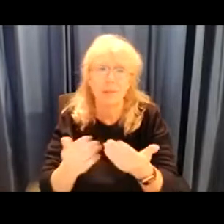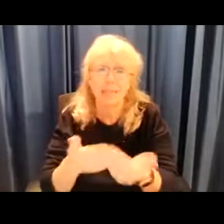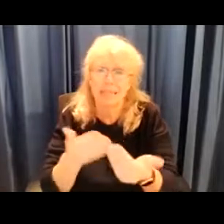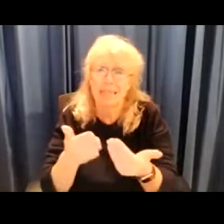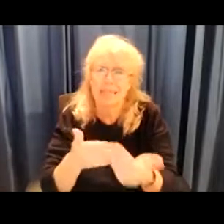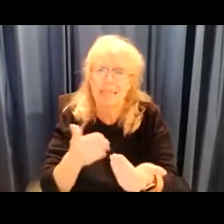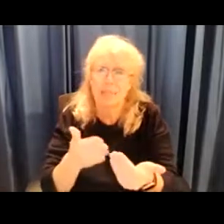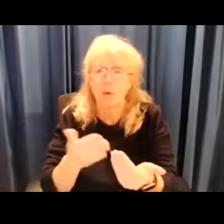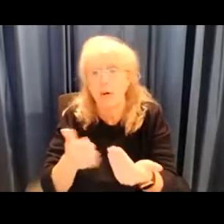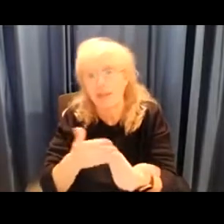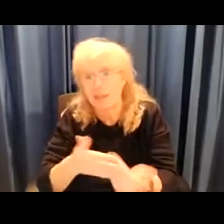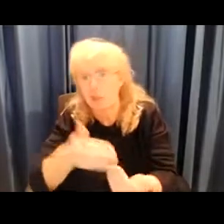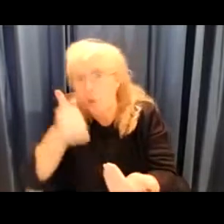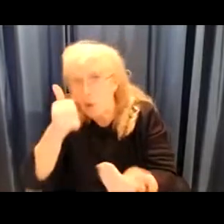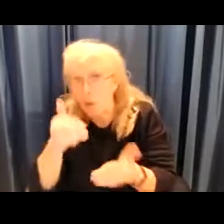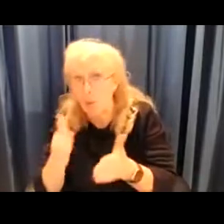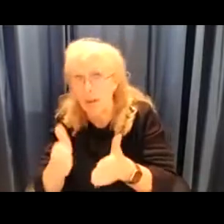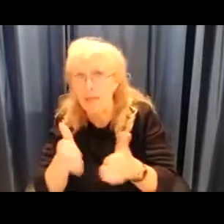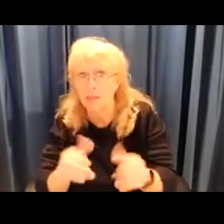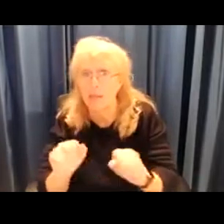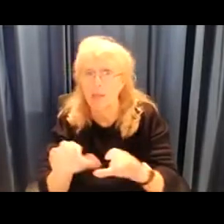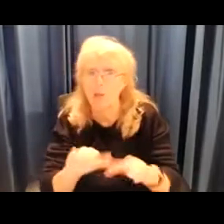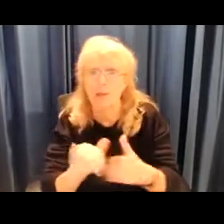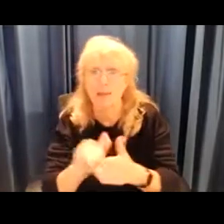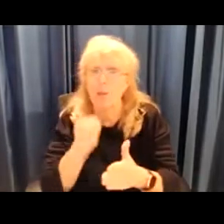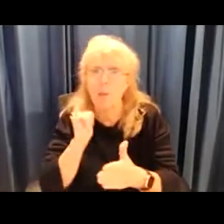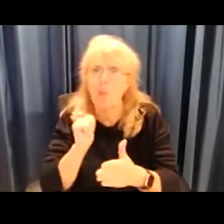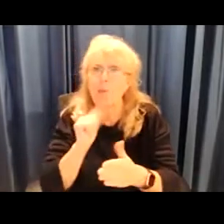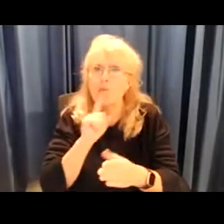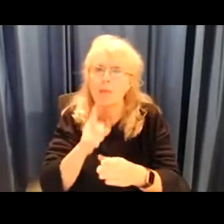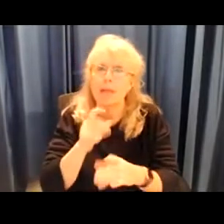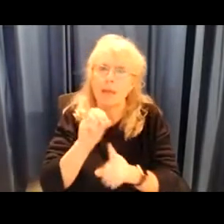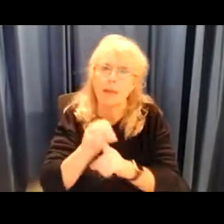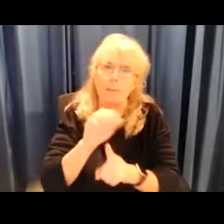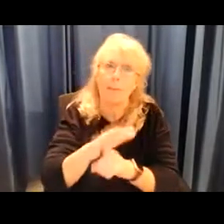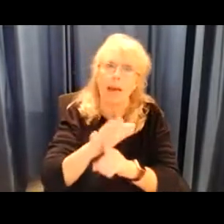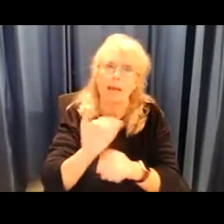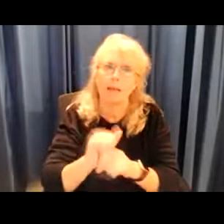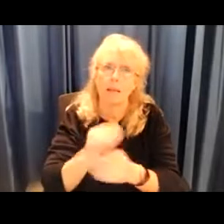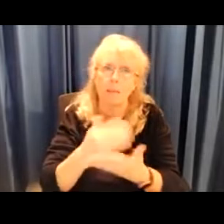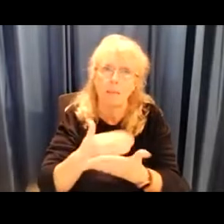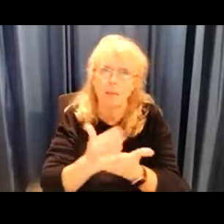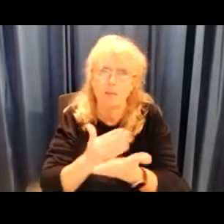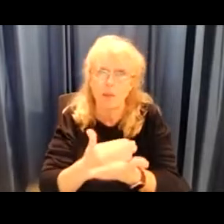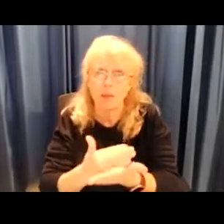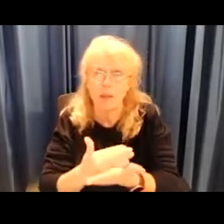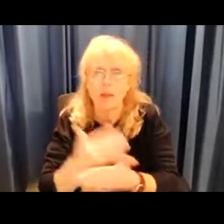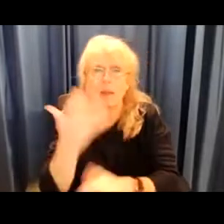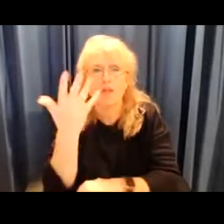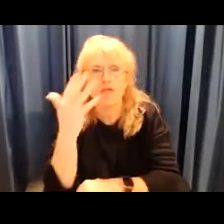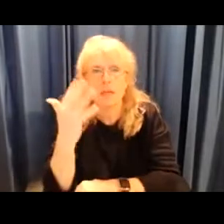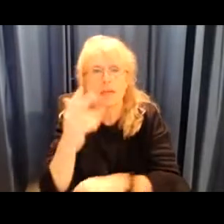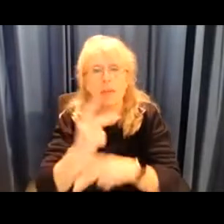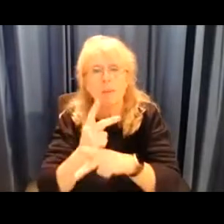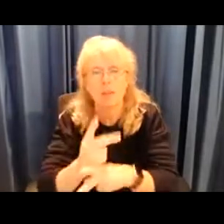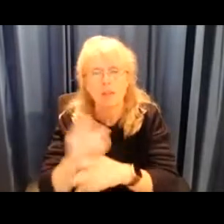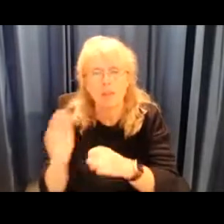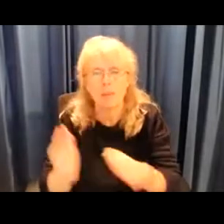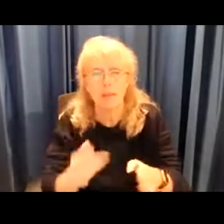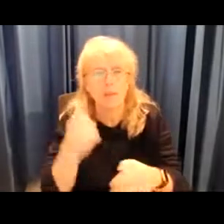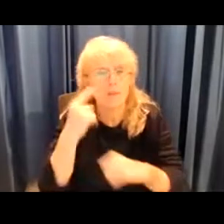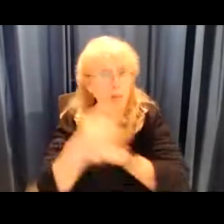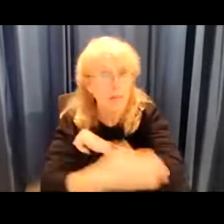easier ways that don't impact the budget. Tree protection plan for the county would definitely be one of those things.